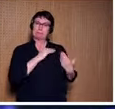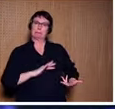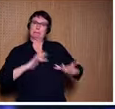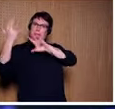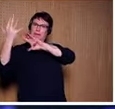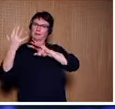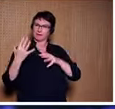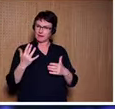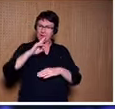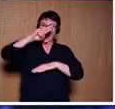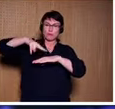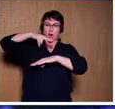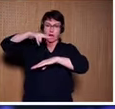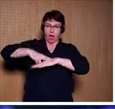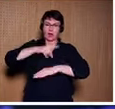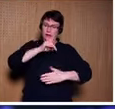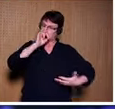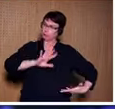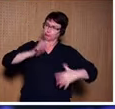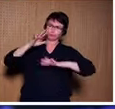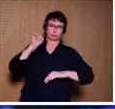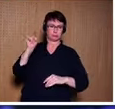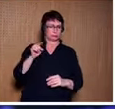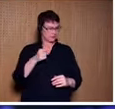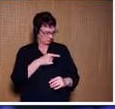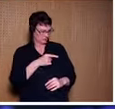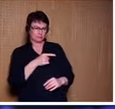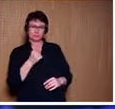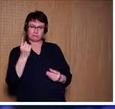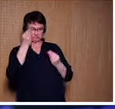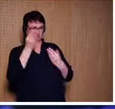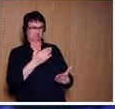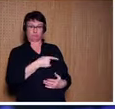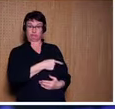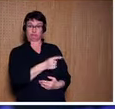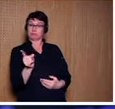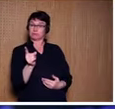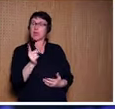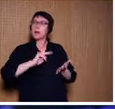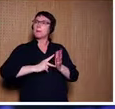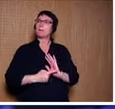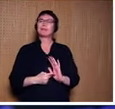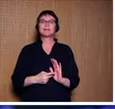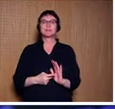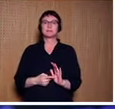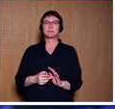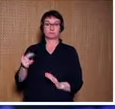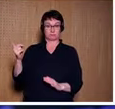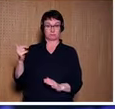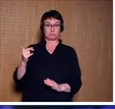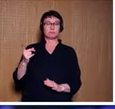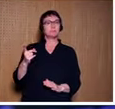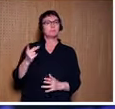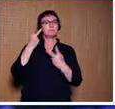identity. And order, control, regulation are the new